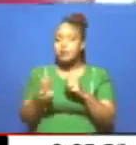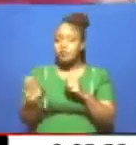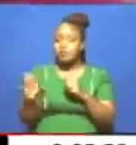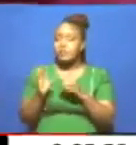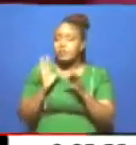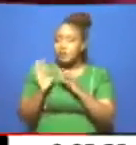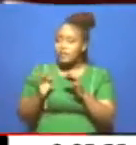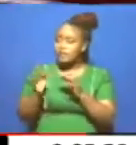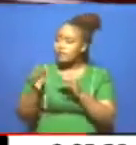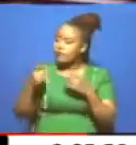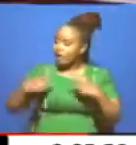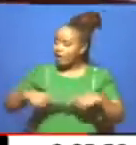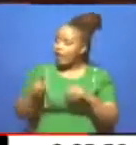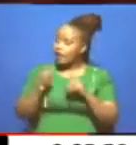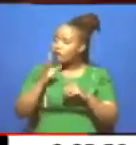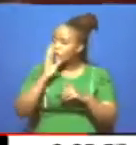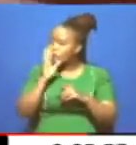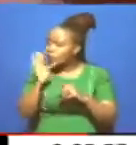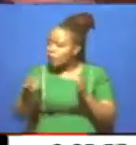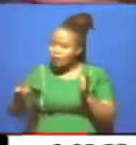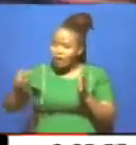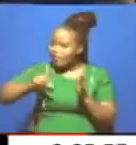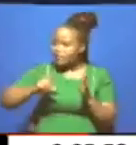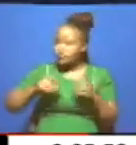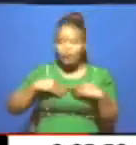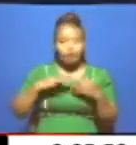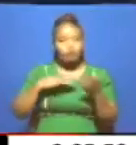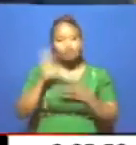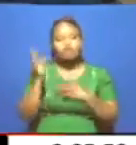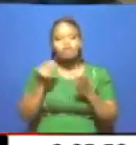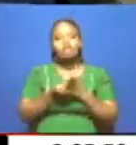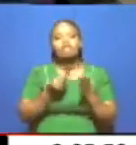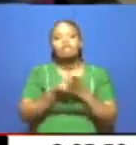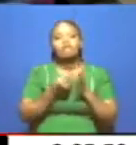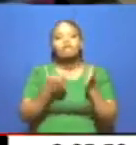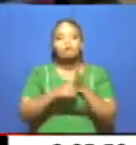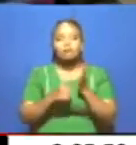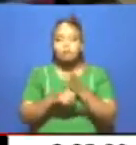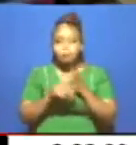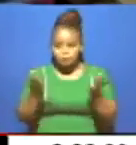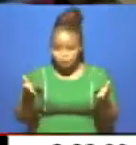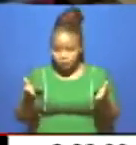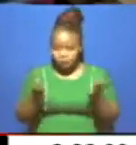will overshoot the country's debt ceiling. The country's debt now stands at